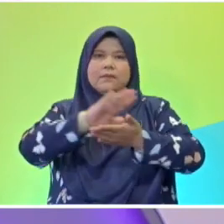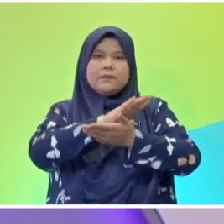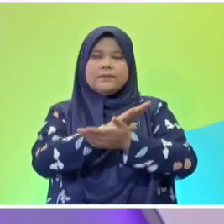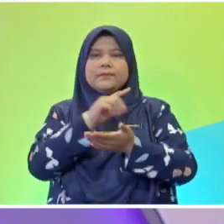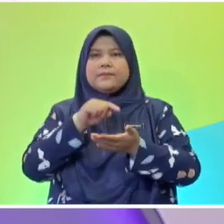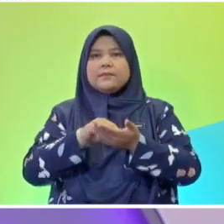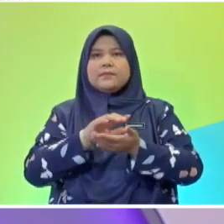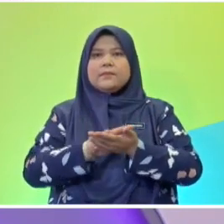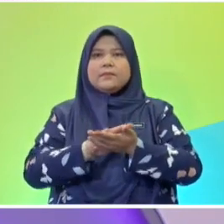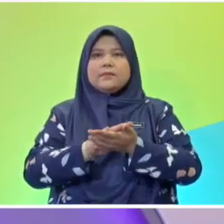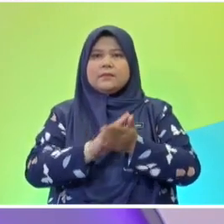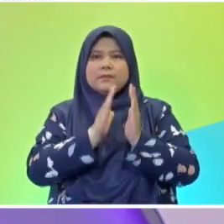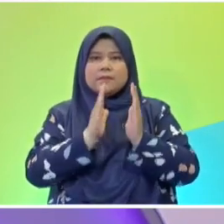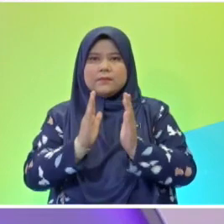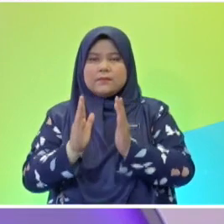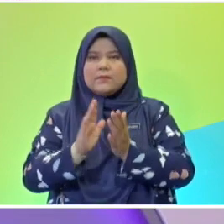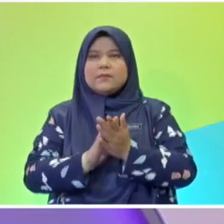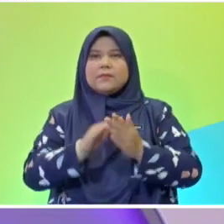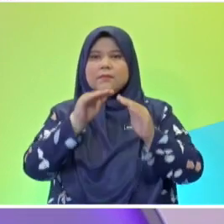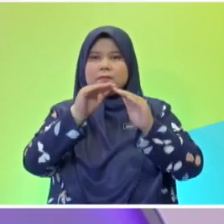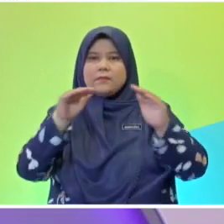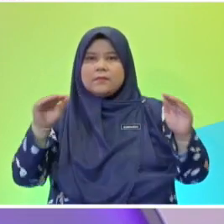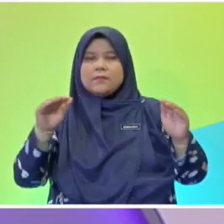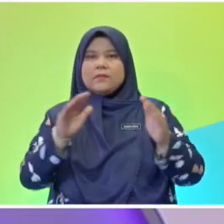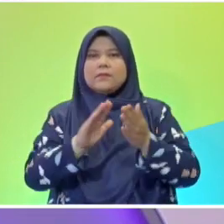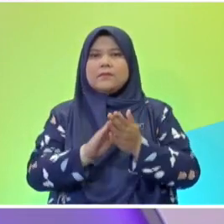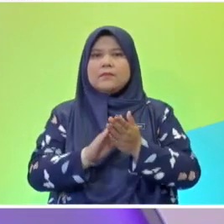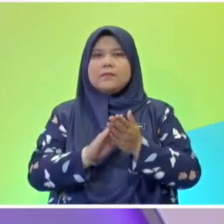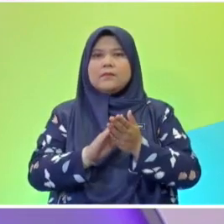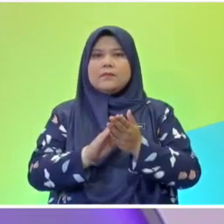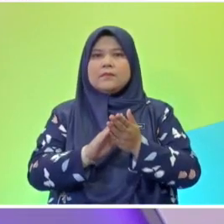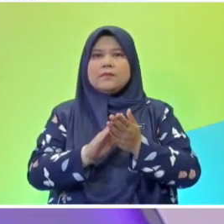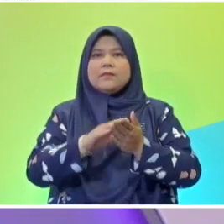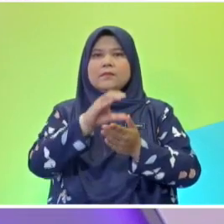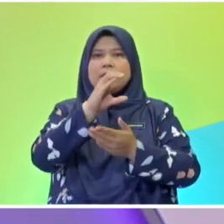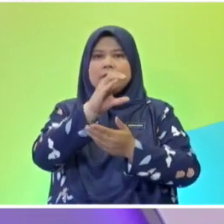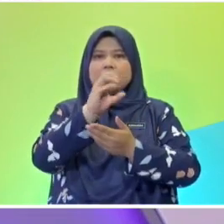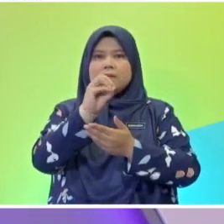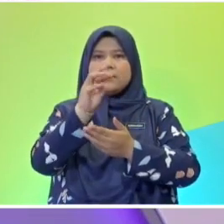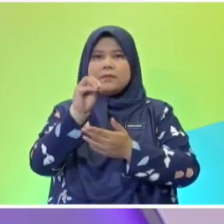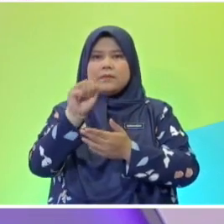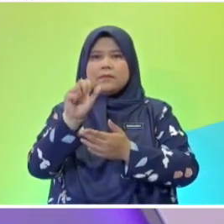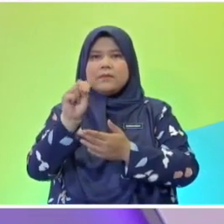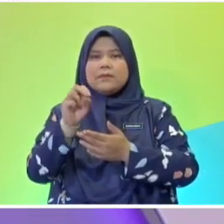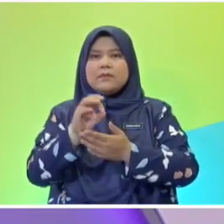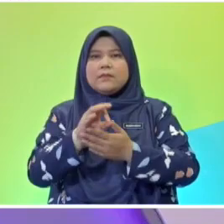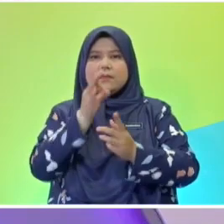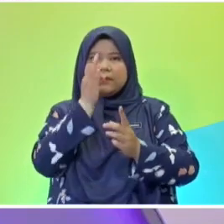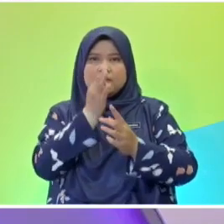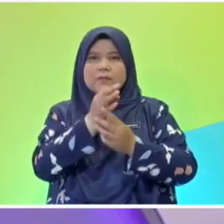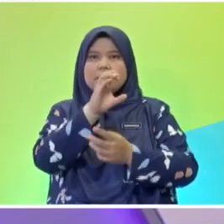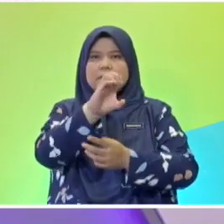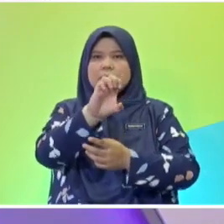is set to be aligned with the Common European Framework of Reference, the